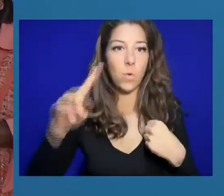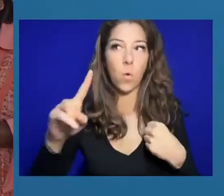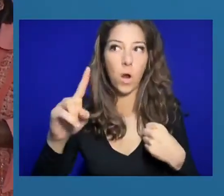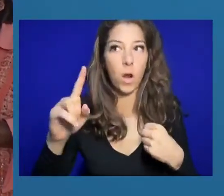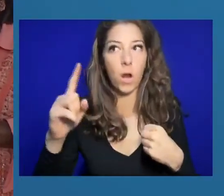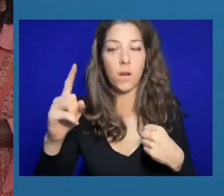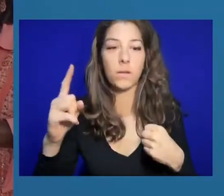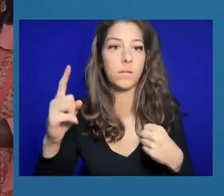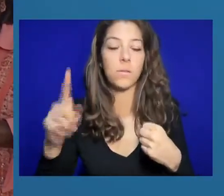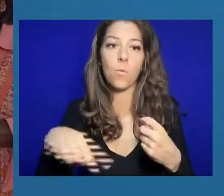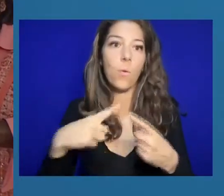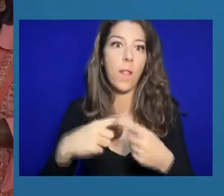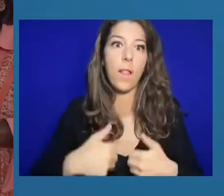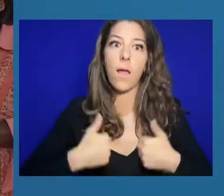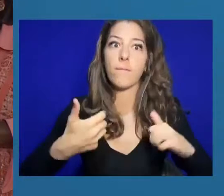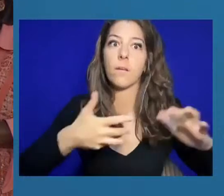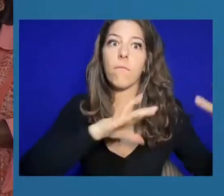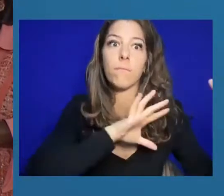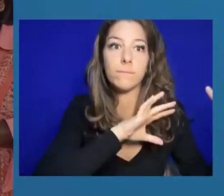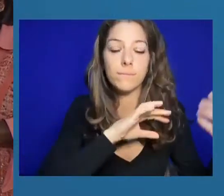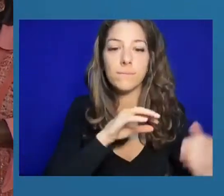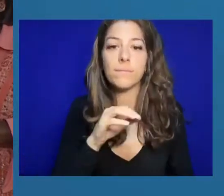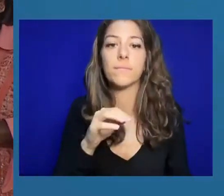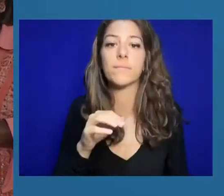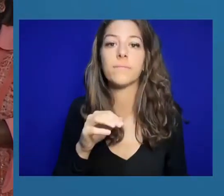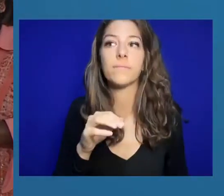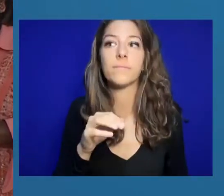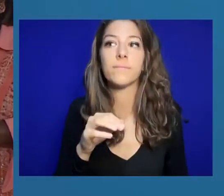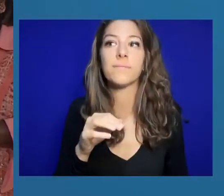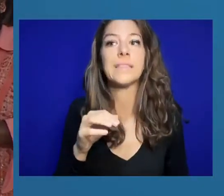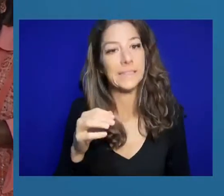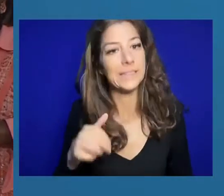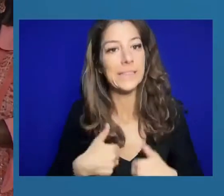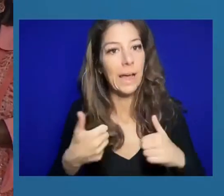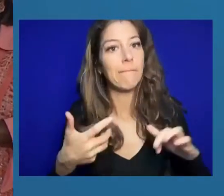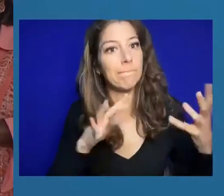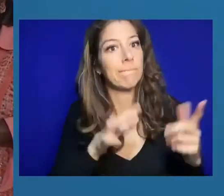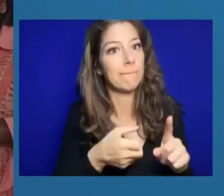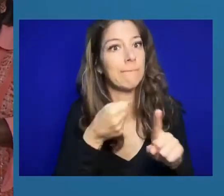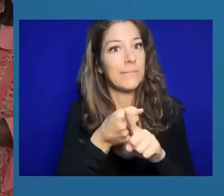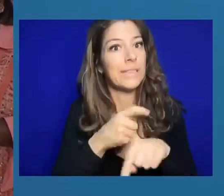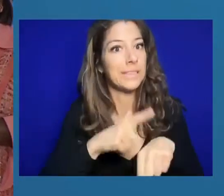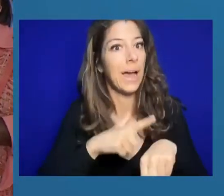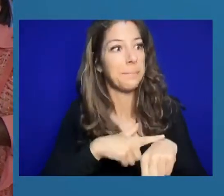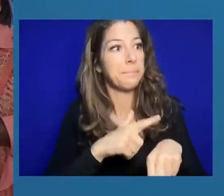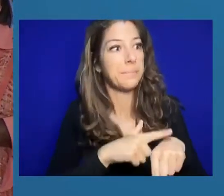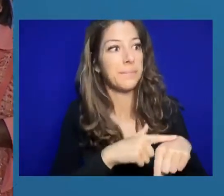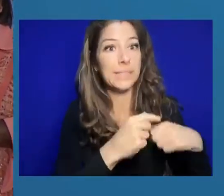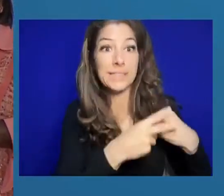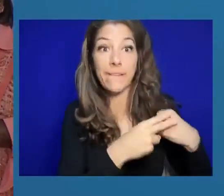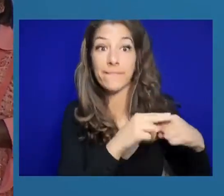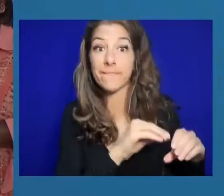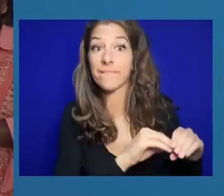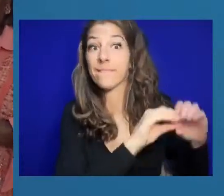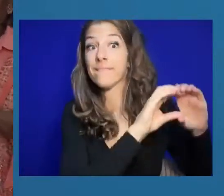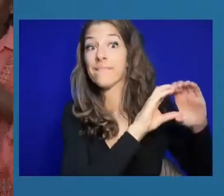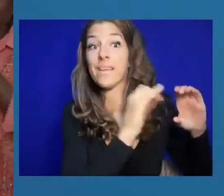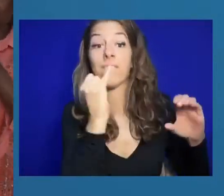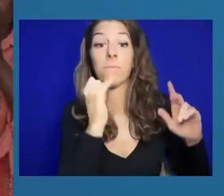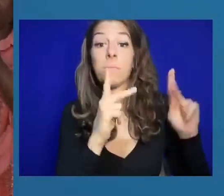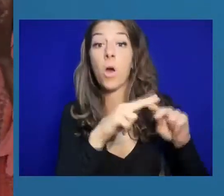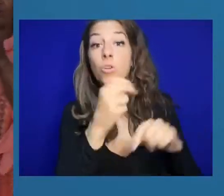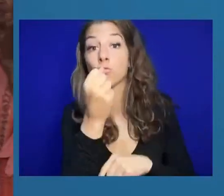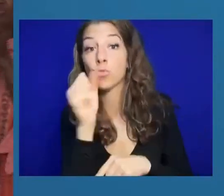all of a sudden, I declared, it's raining. It's raining. It's time to make sure that if people are on strike or